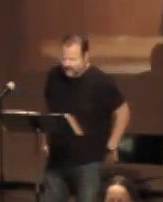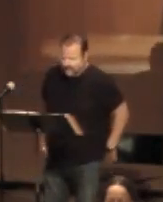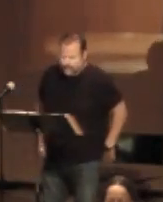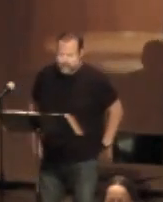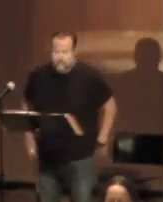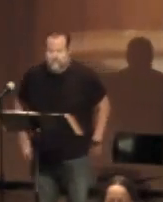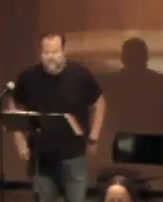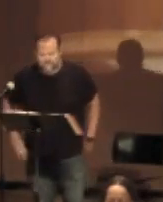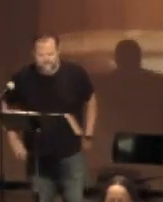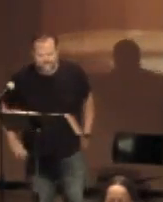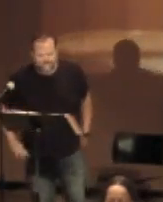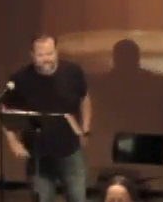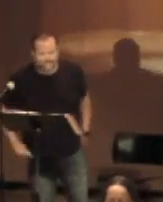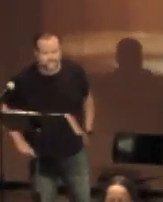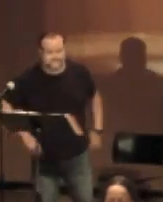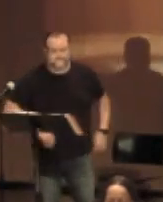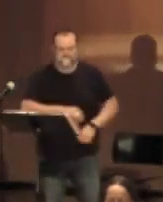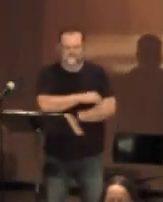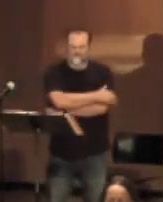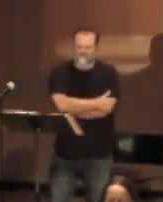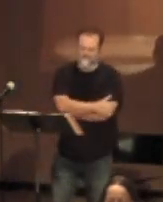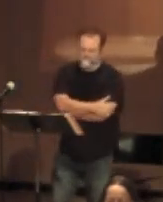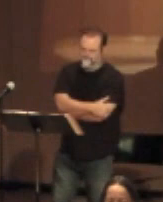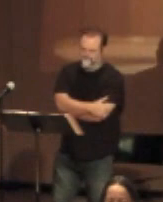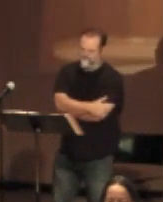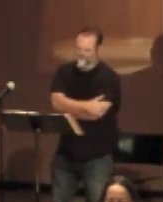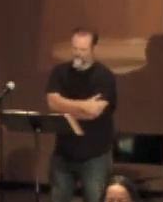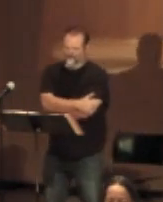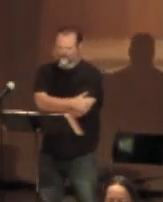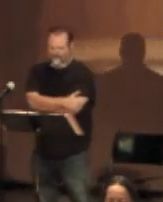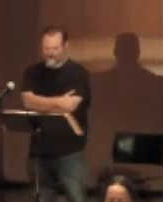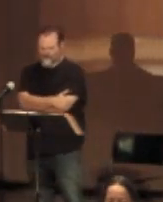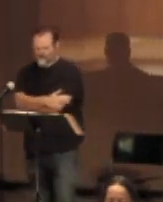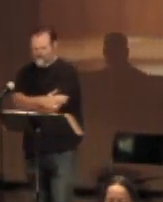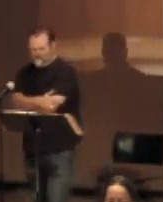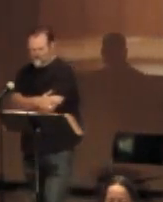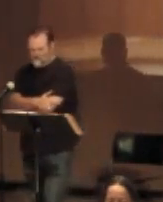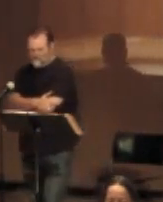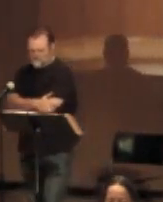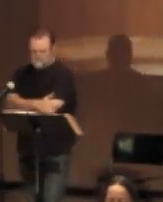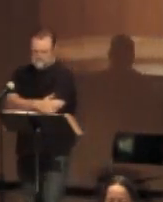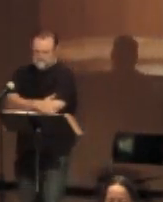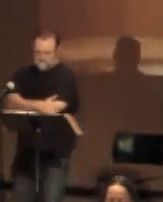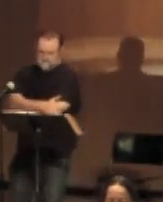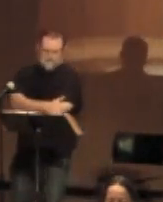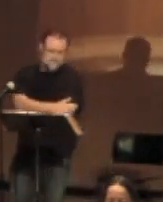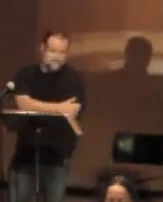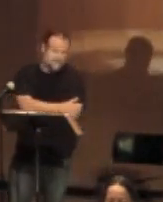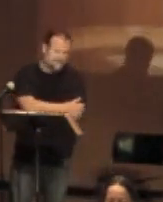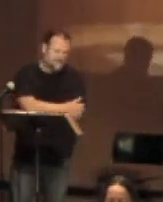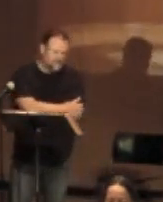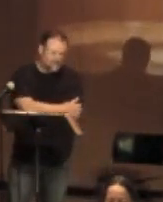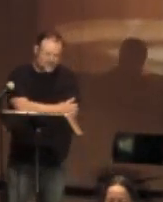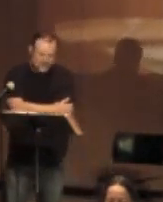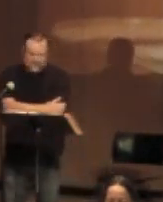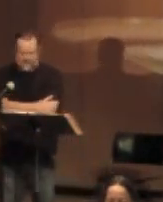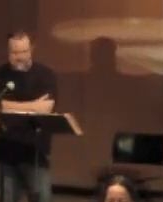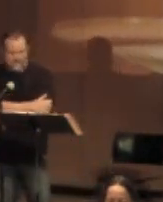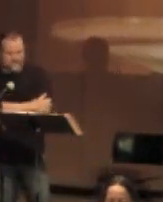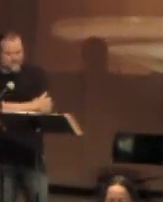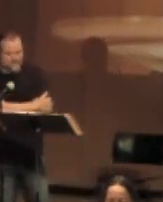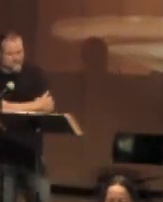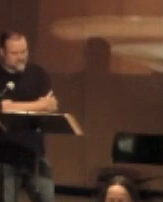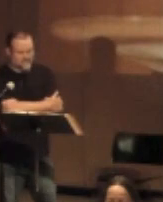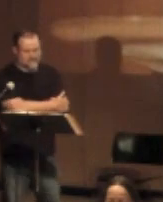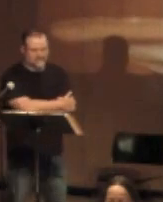please Mom mom say something please Mom can't you mom don't just lie there mom sweet mom